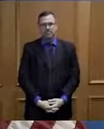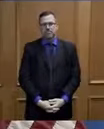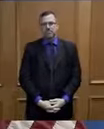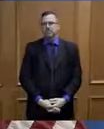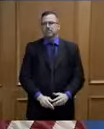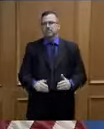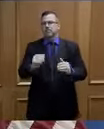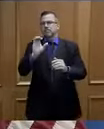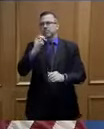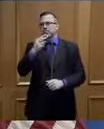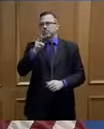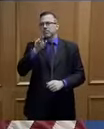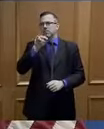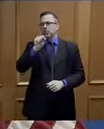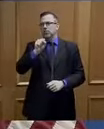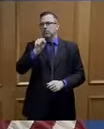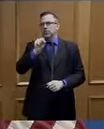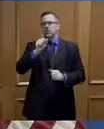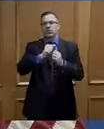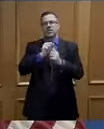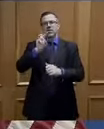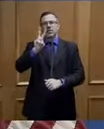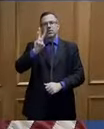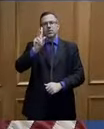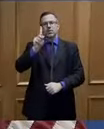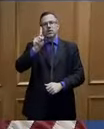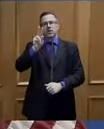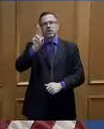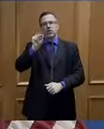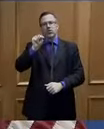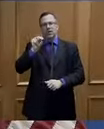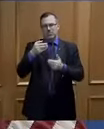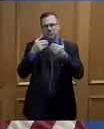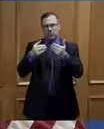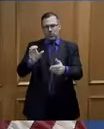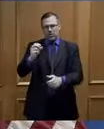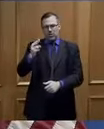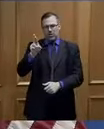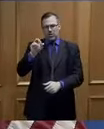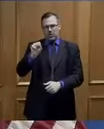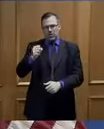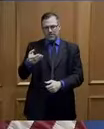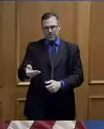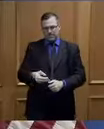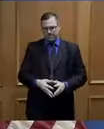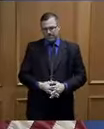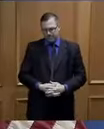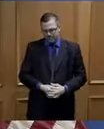Next we'll go to Chris Bungard with WKRN. Chris, your line is unmuted.